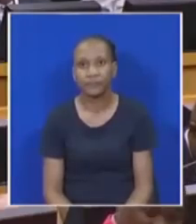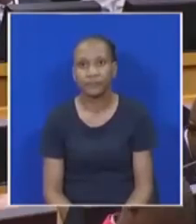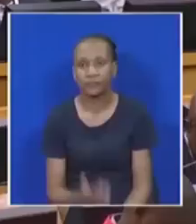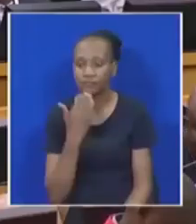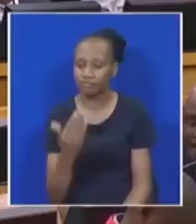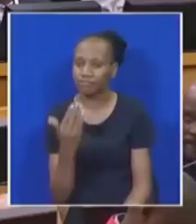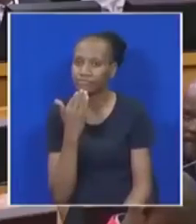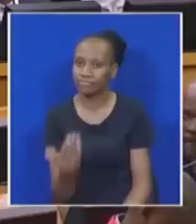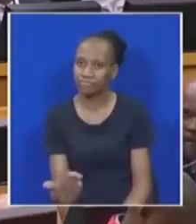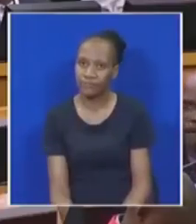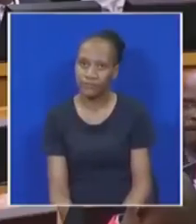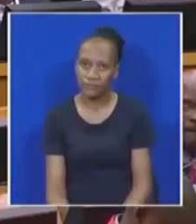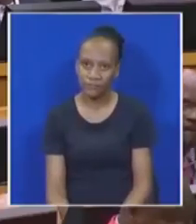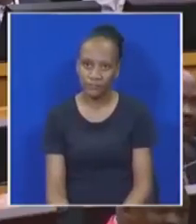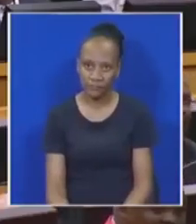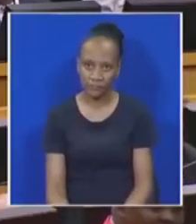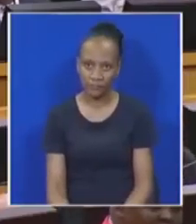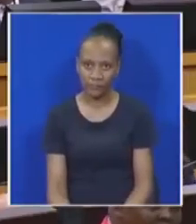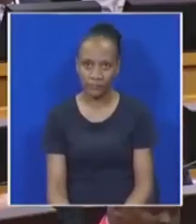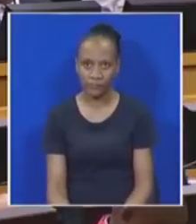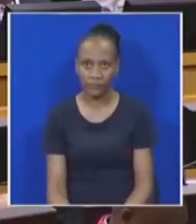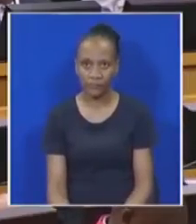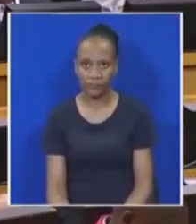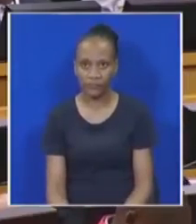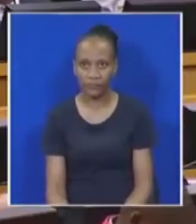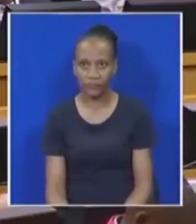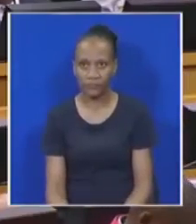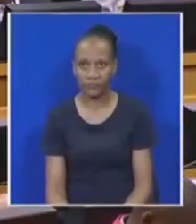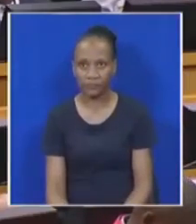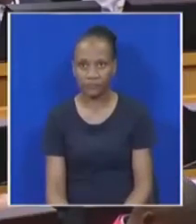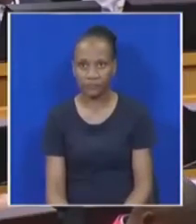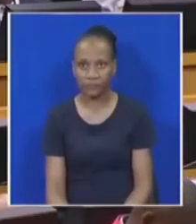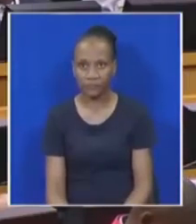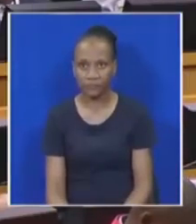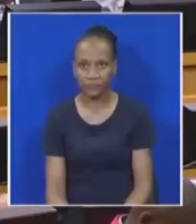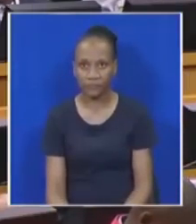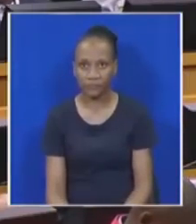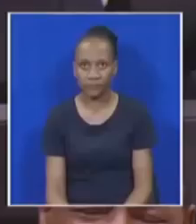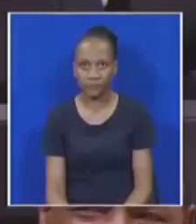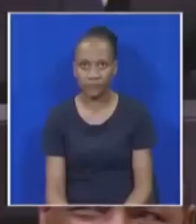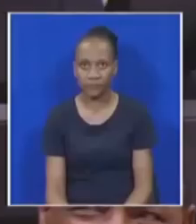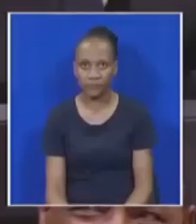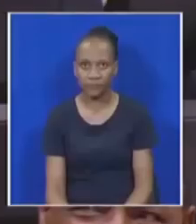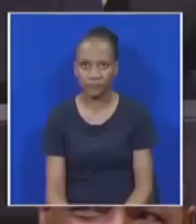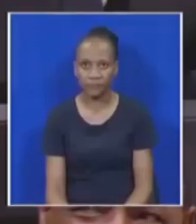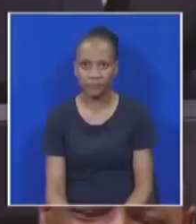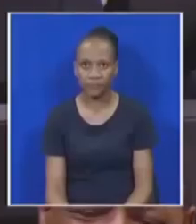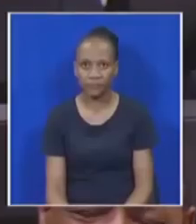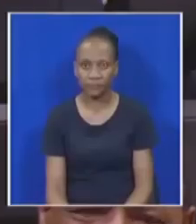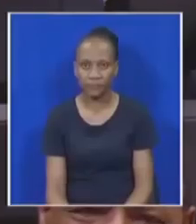Thank you, Deputy Speaker. You have